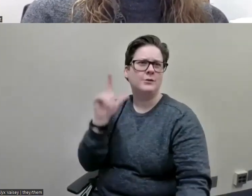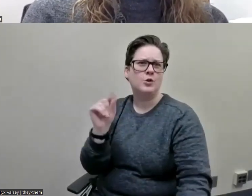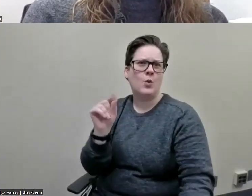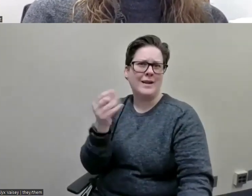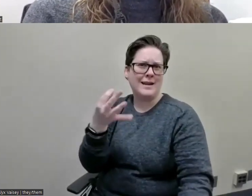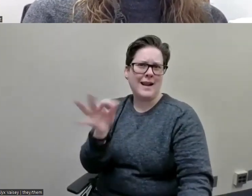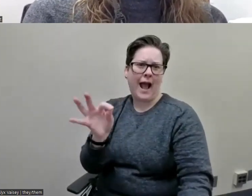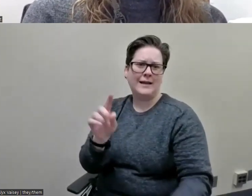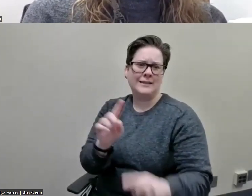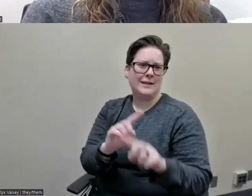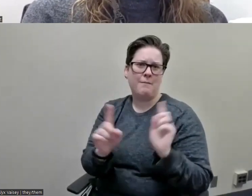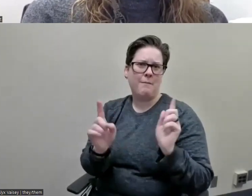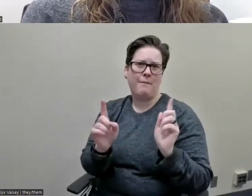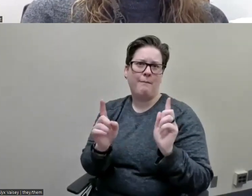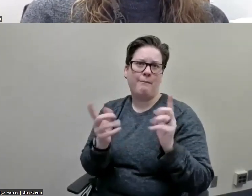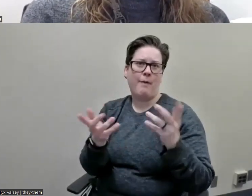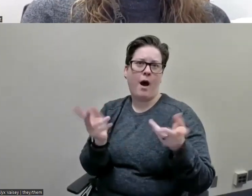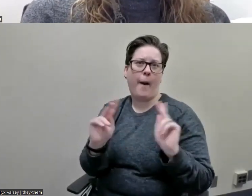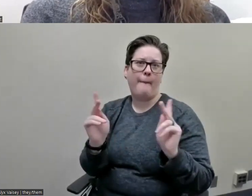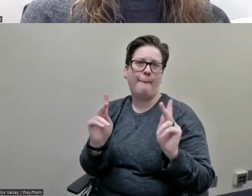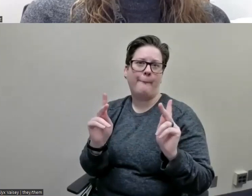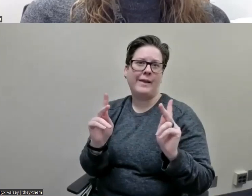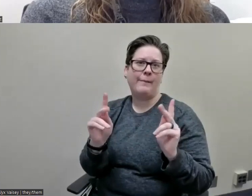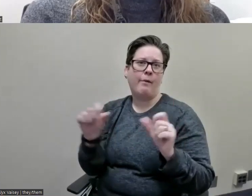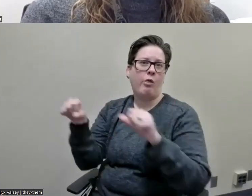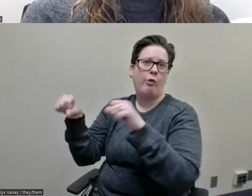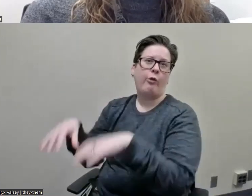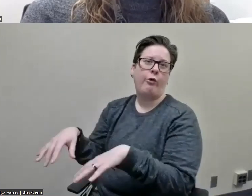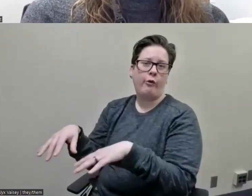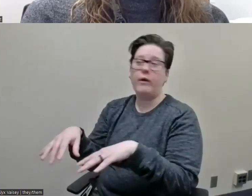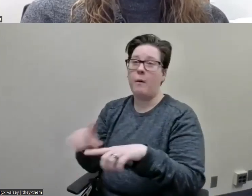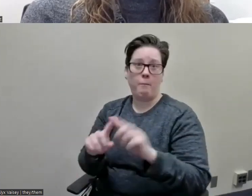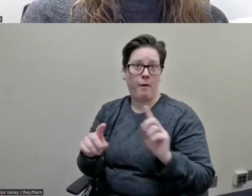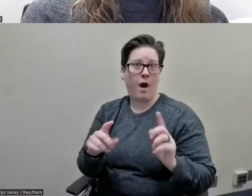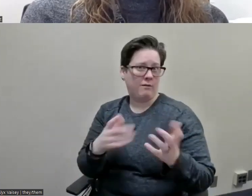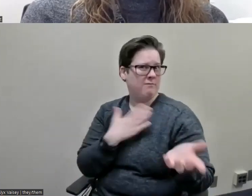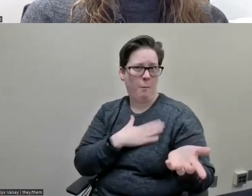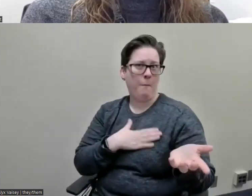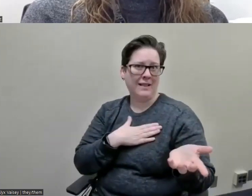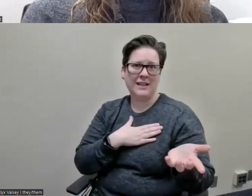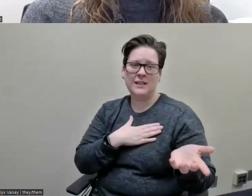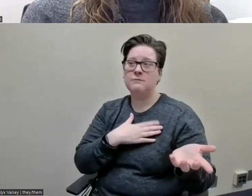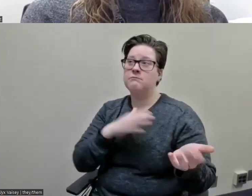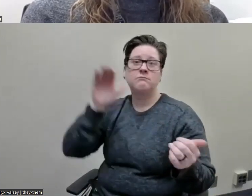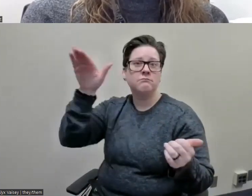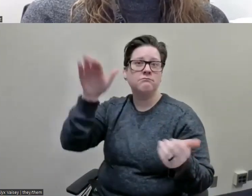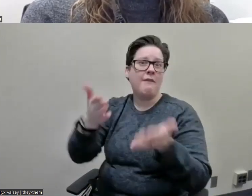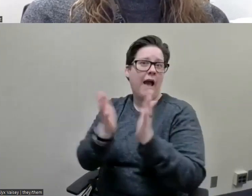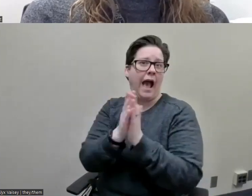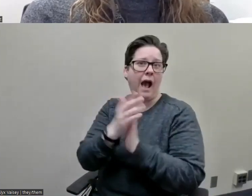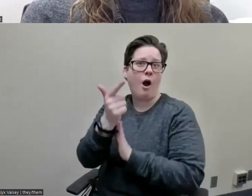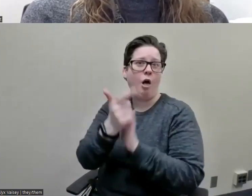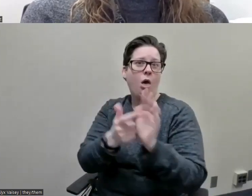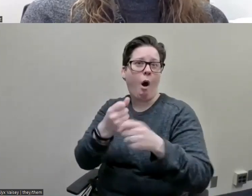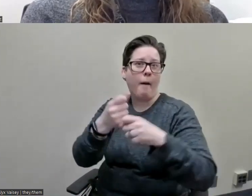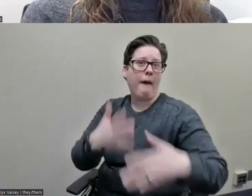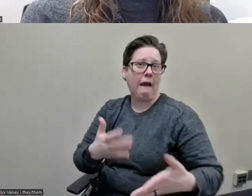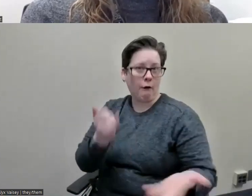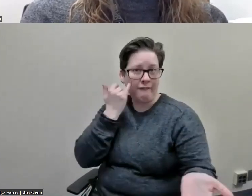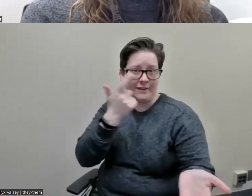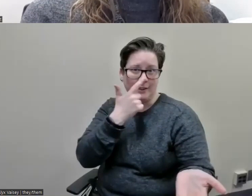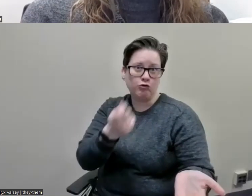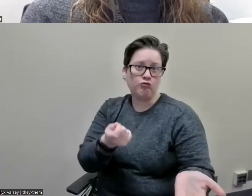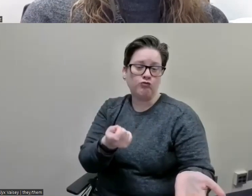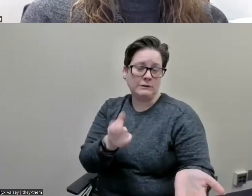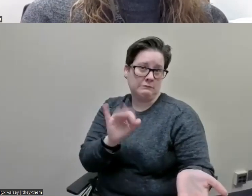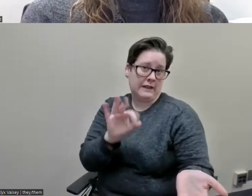but it kind of has gone by the wayside. But I urge you to look out and talk to your legislators about that if you're interested and